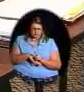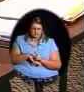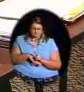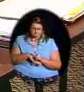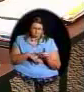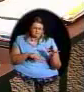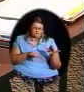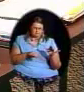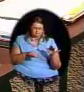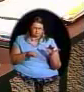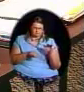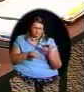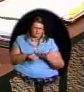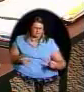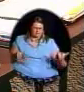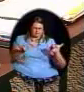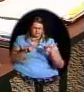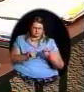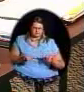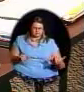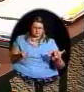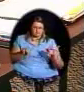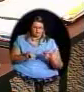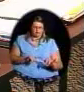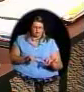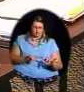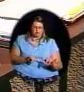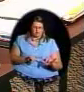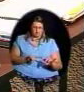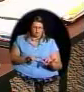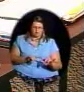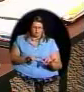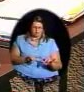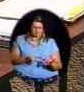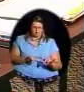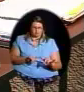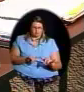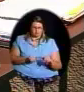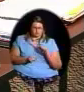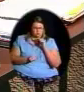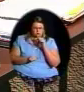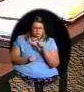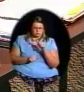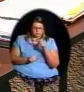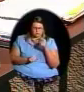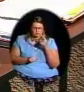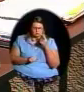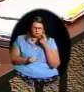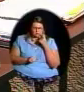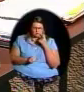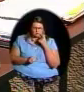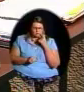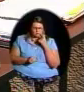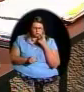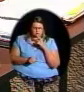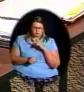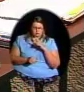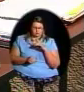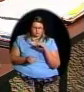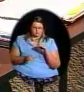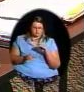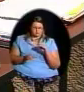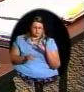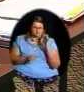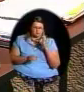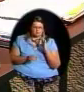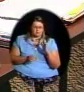amount percentage of request for them. So it does not appear there's a transportation problem. It does not